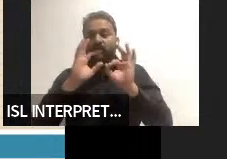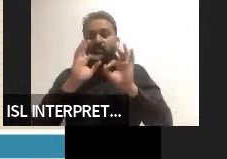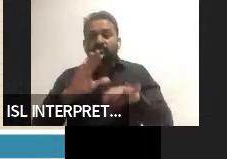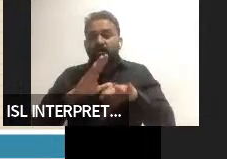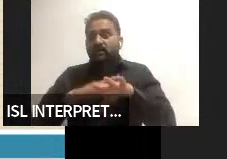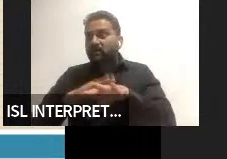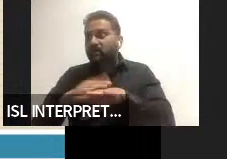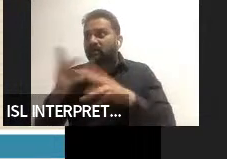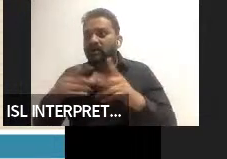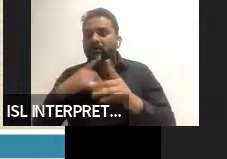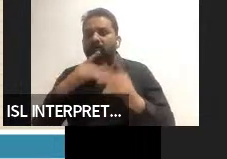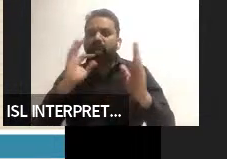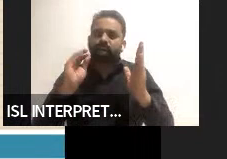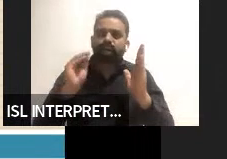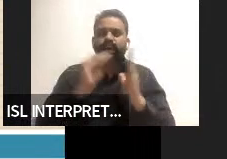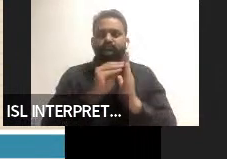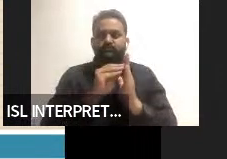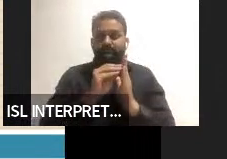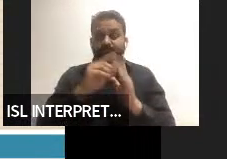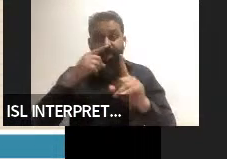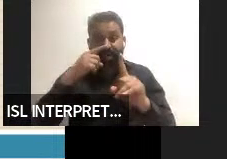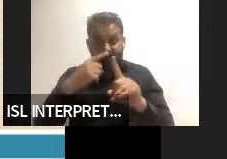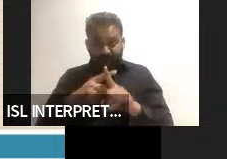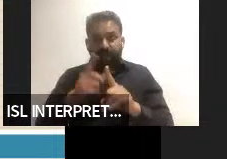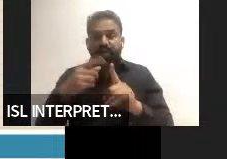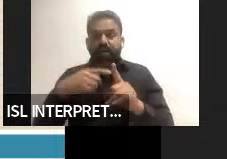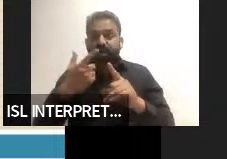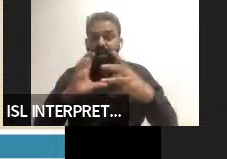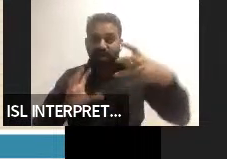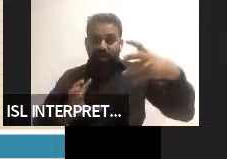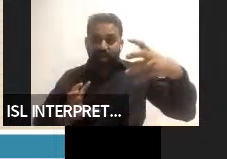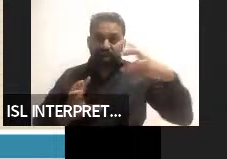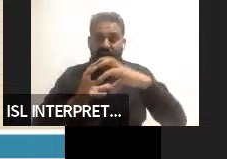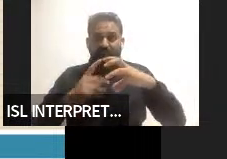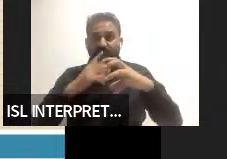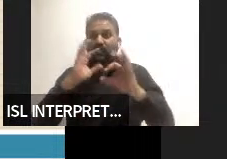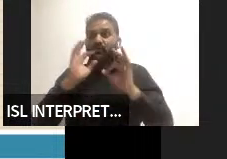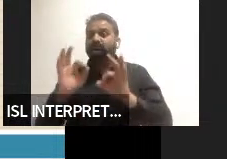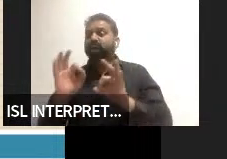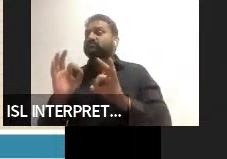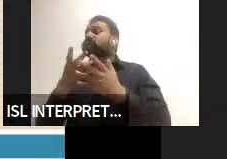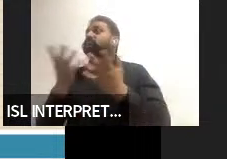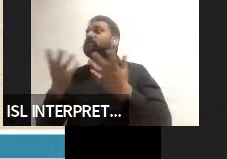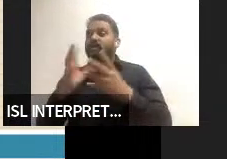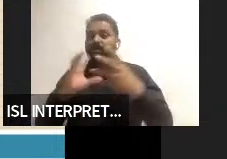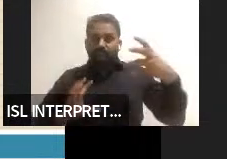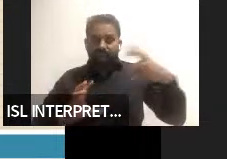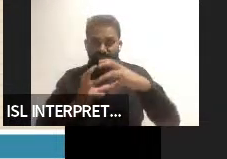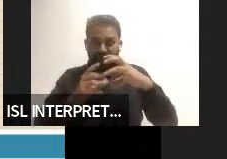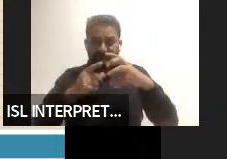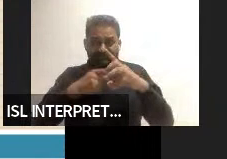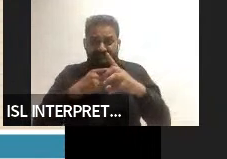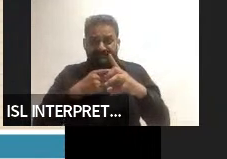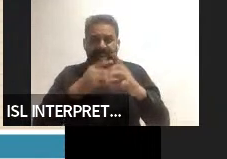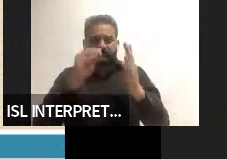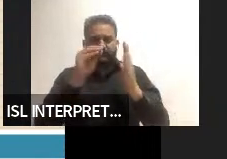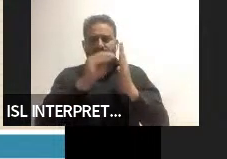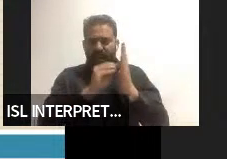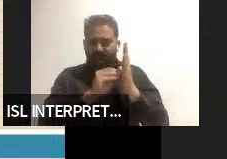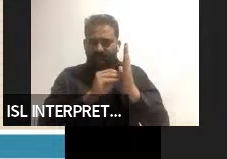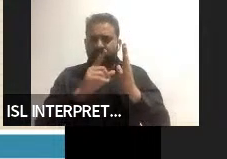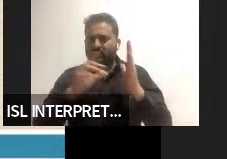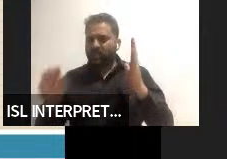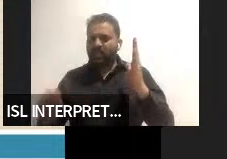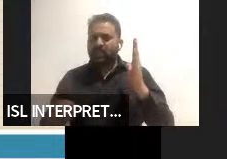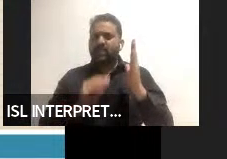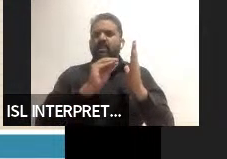that. And you can also look at summary of the facts which you have written before. You can take it from there and use it here.